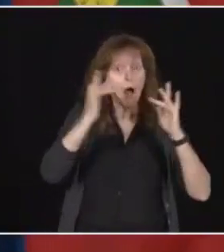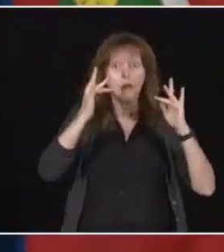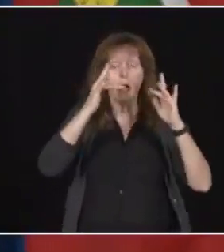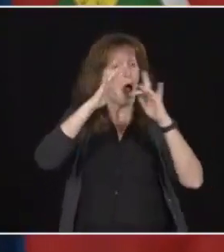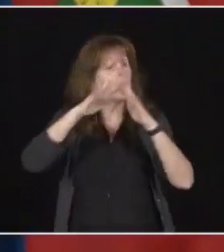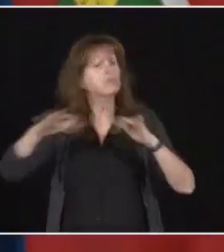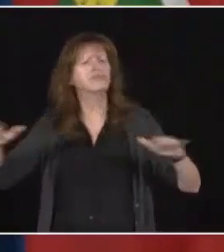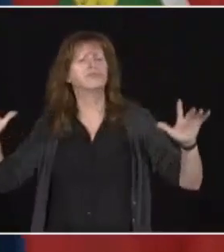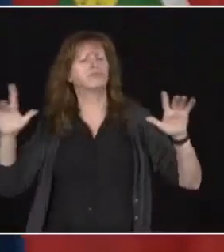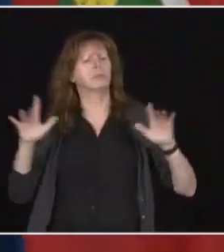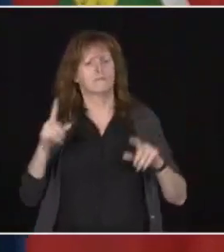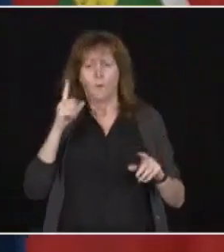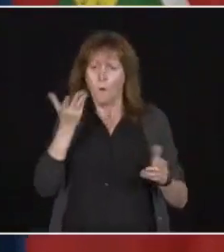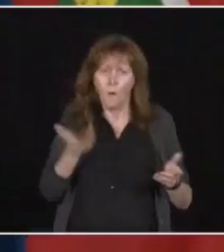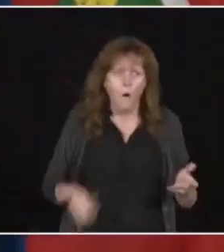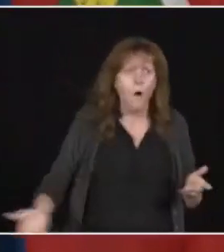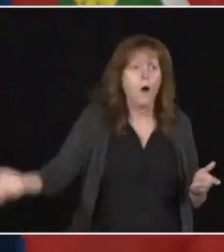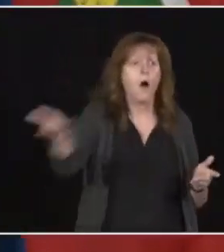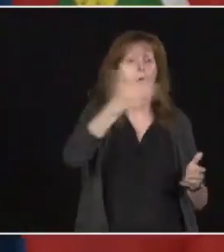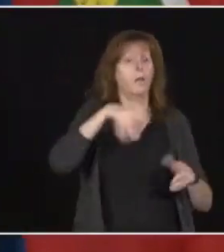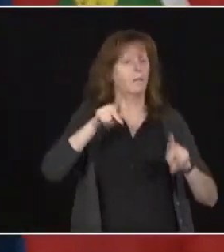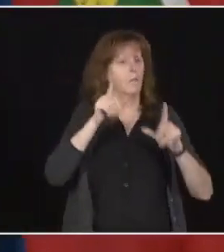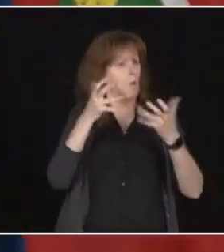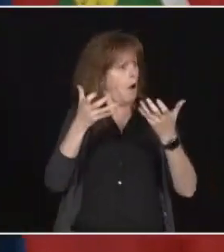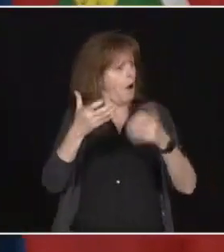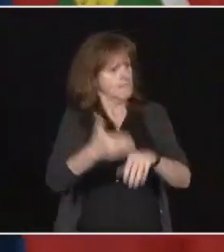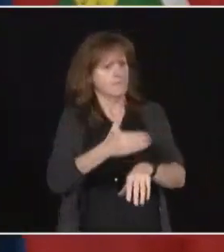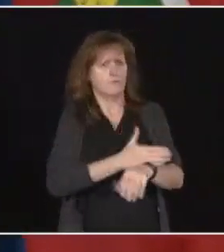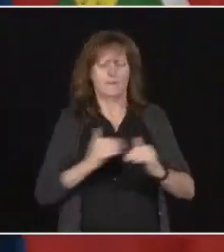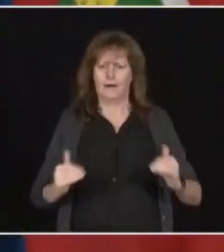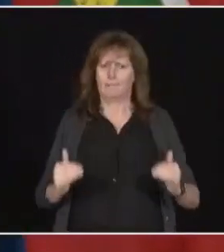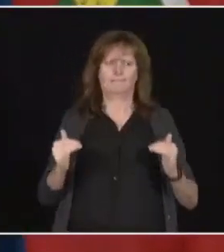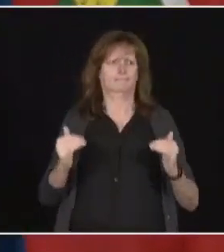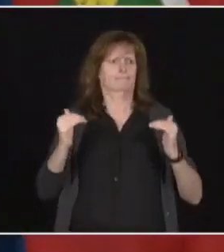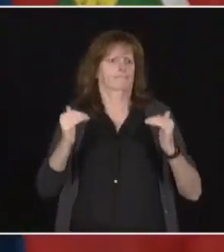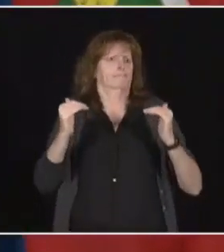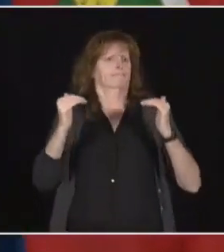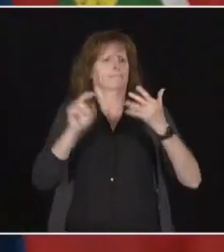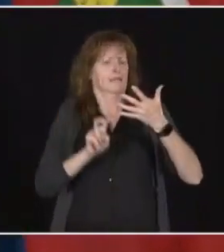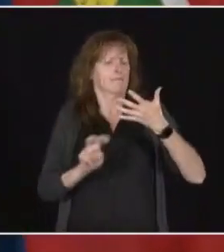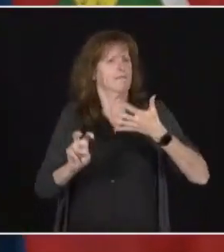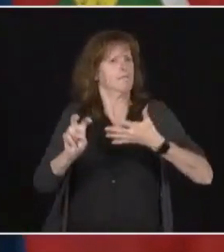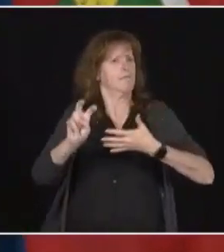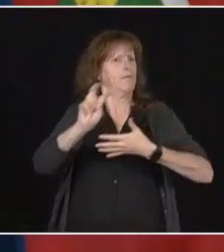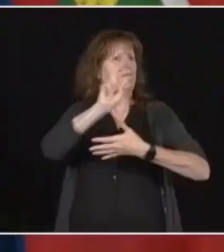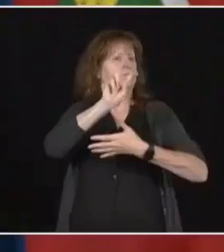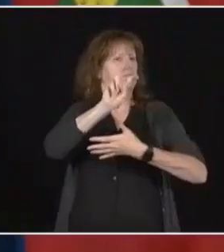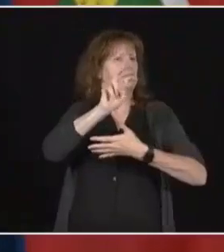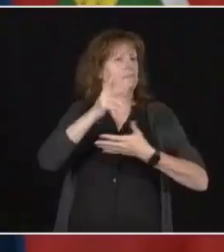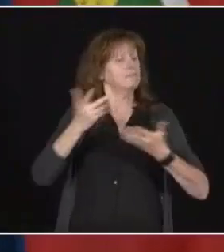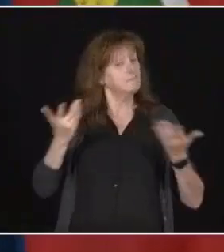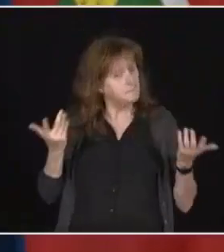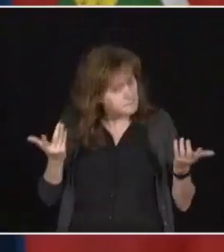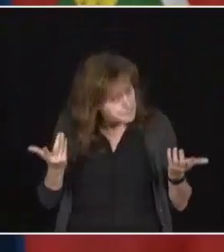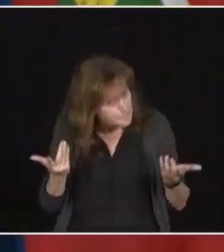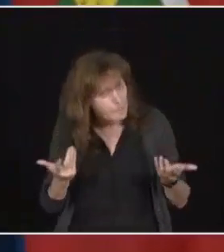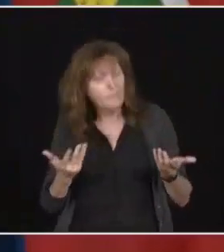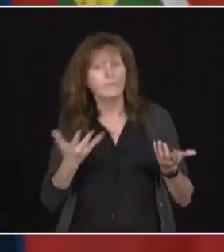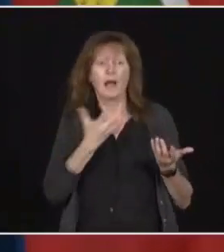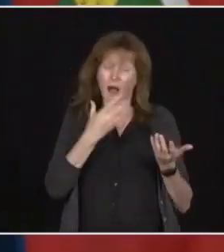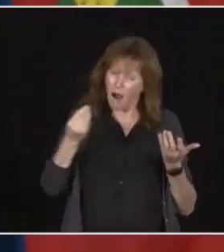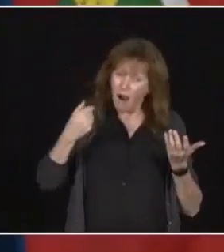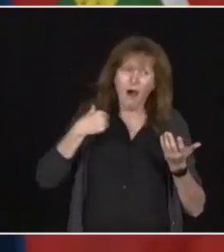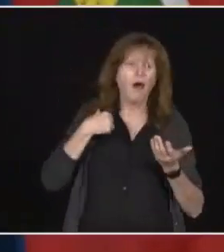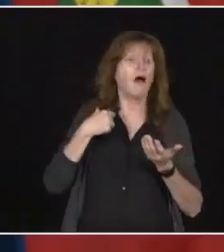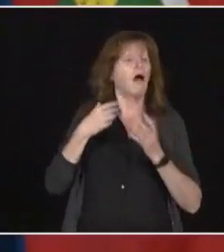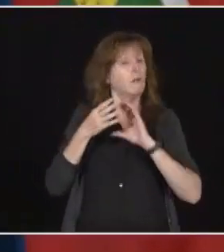to continuously improve in a world of continuous improvement. And finally, you've heard me refer to commercialization and intellectual property on a number